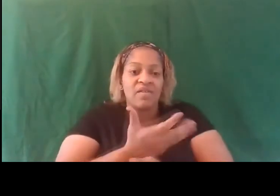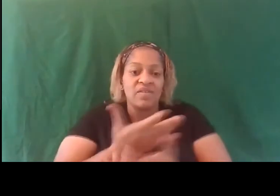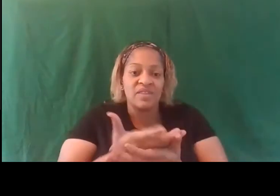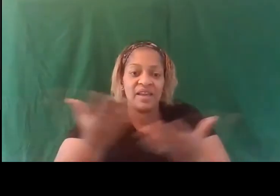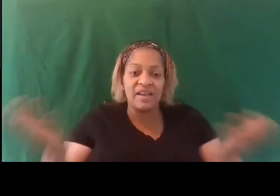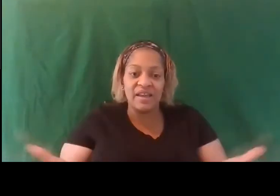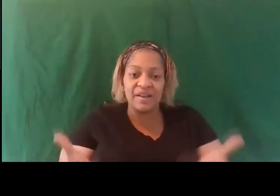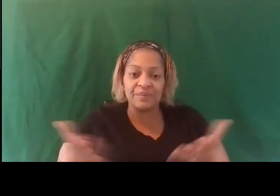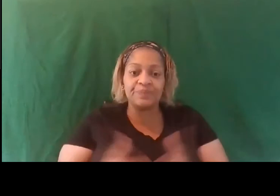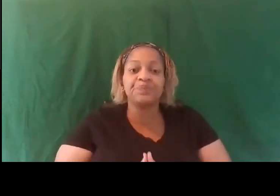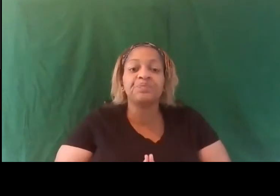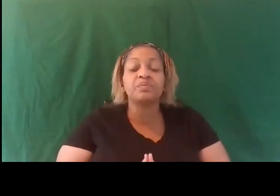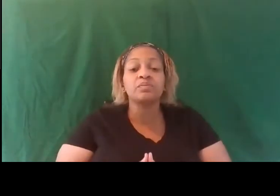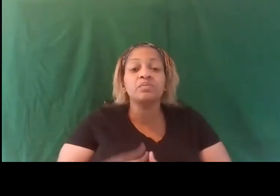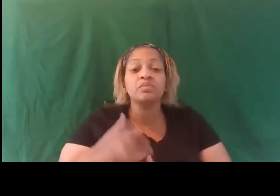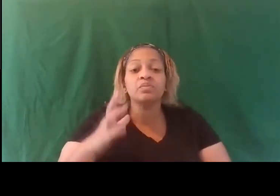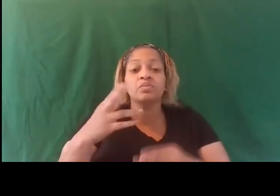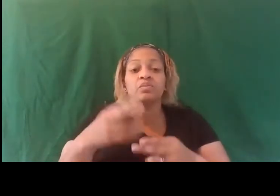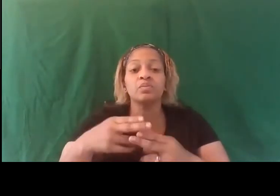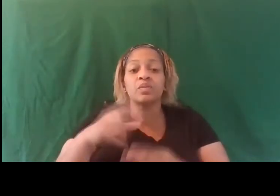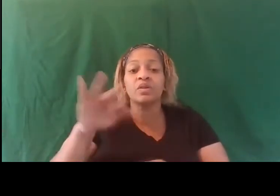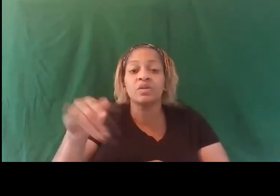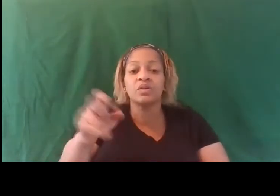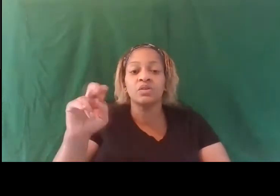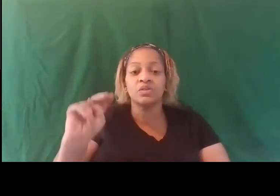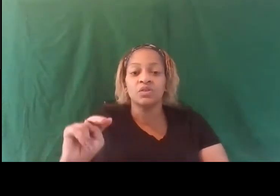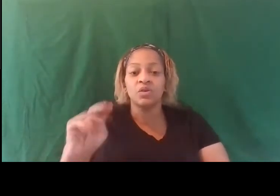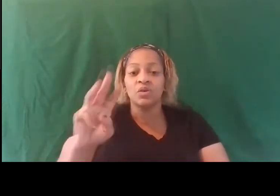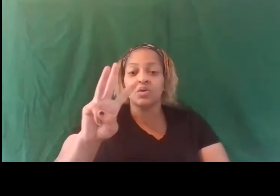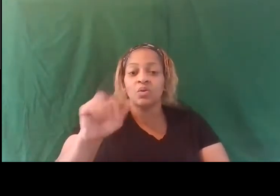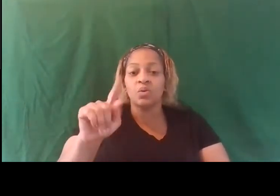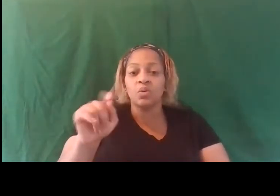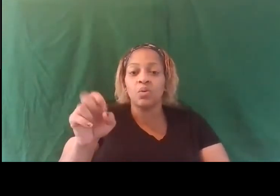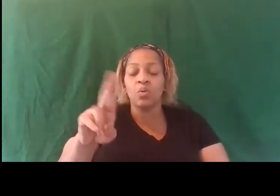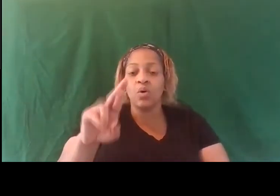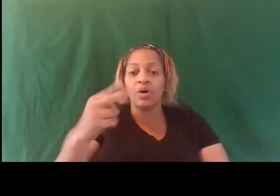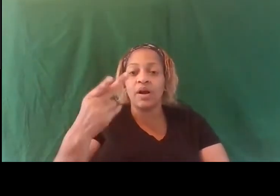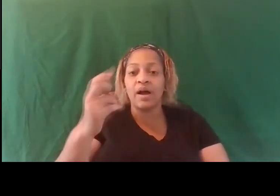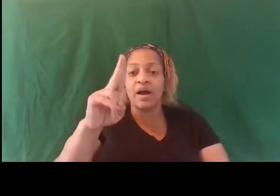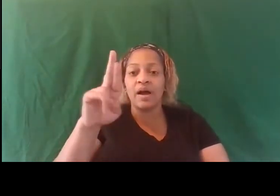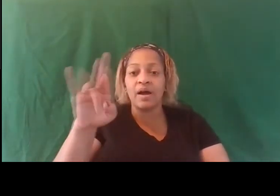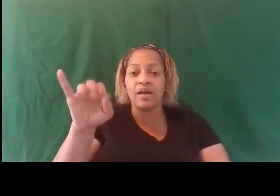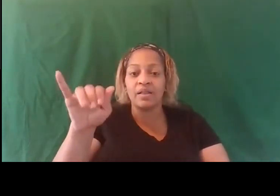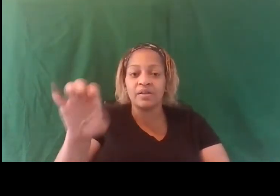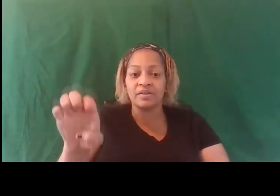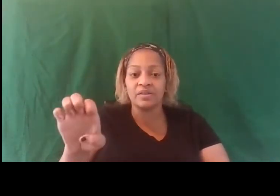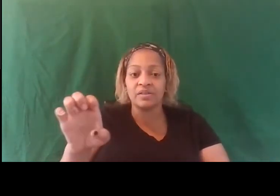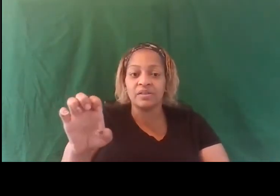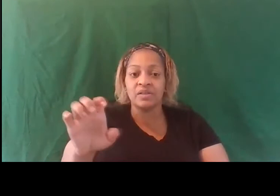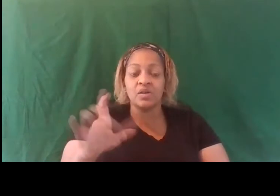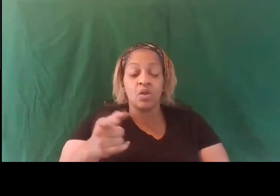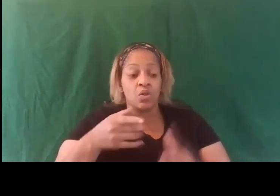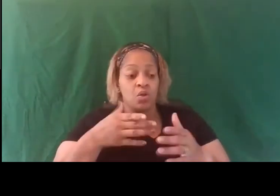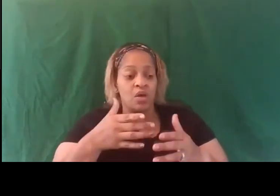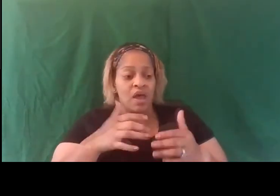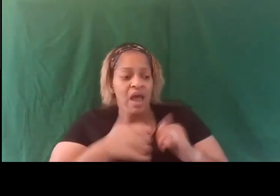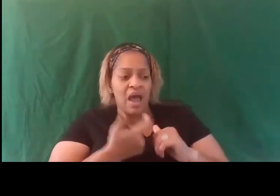John Waterhouse, Reverend John Waterhouse says, the way we live our lives is our prayer.